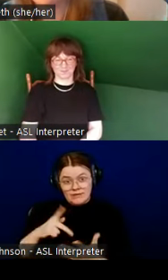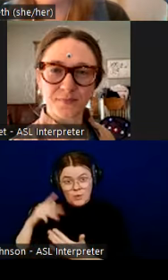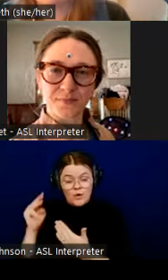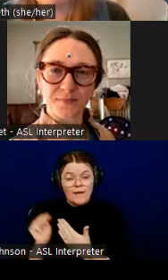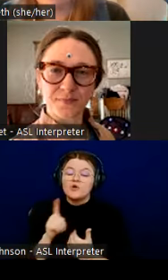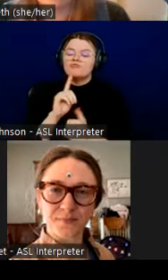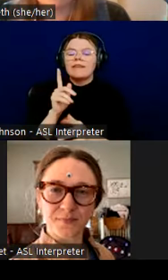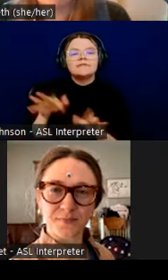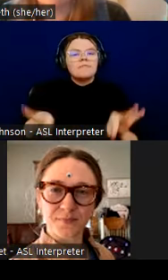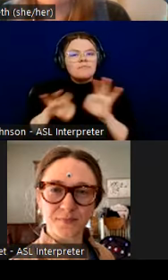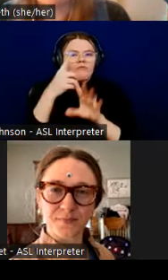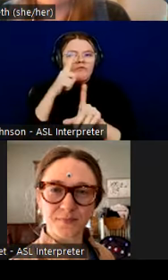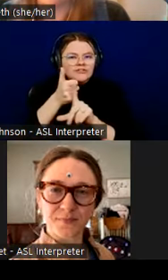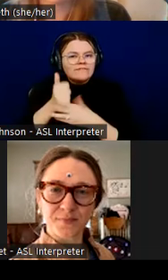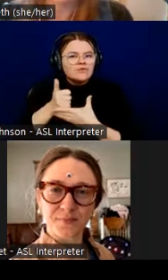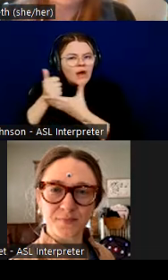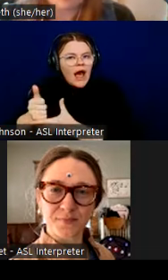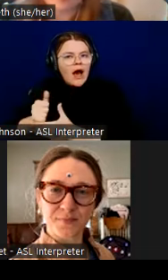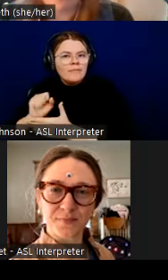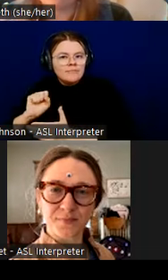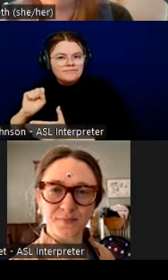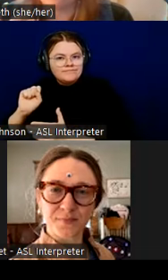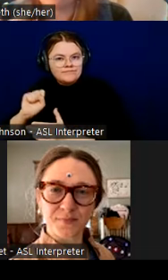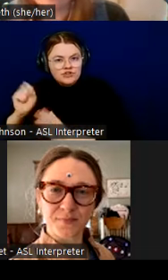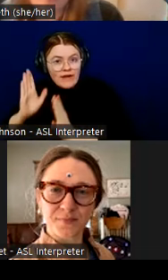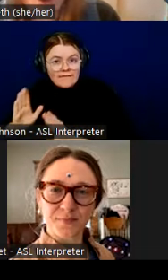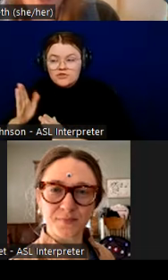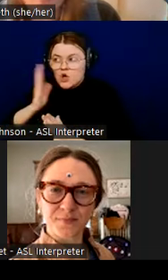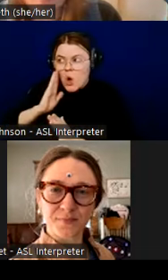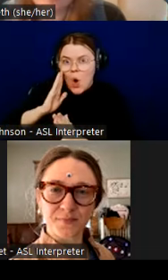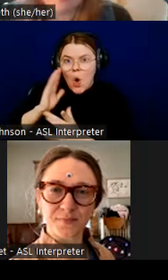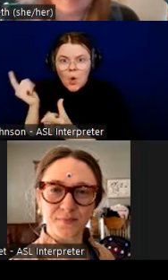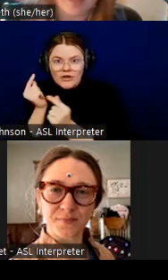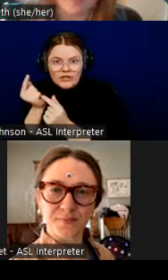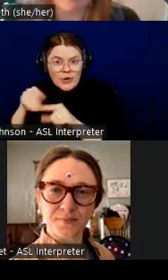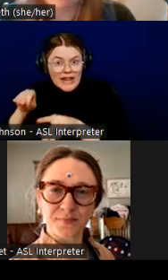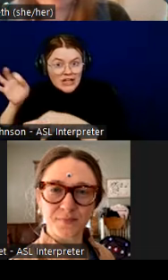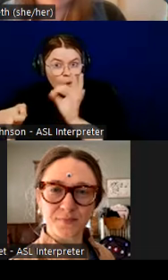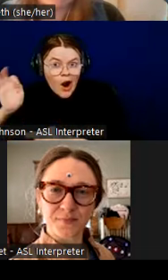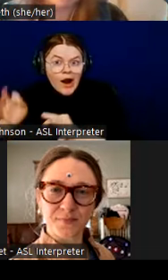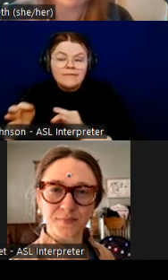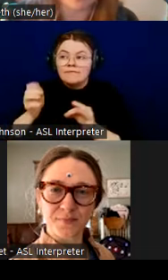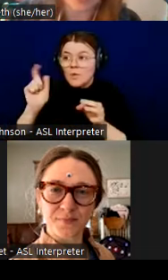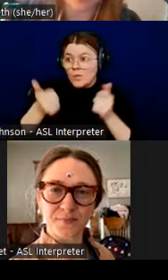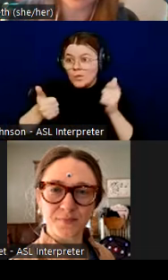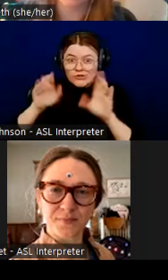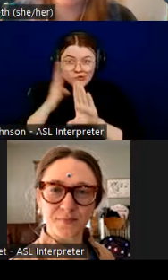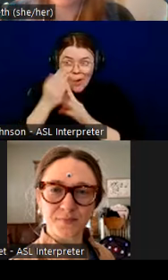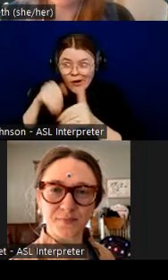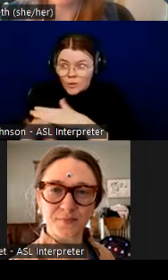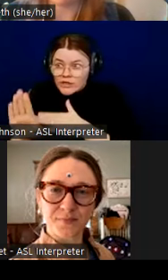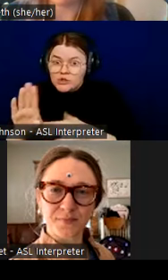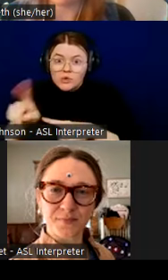what to expect in court, like which door to go through, when to talk, what to say, where to sit, who's the